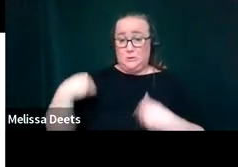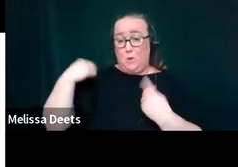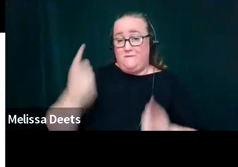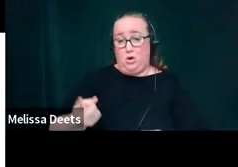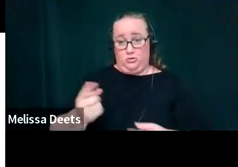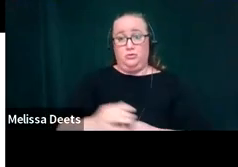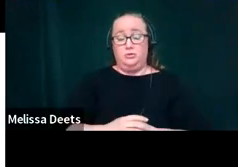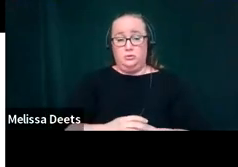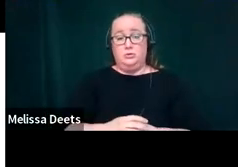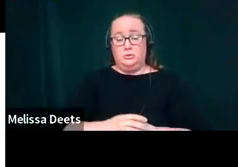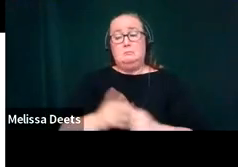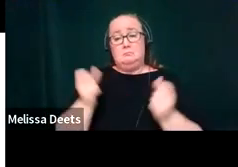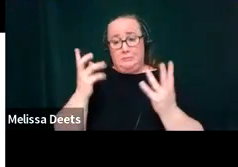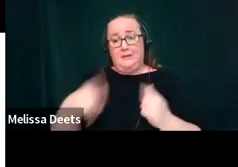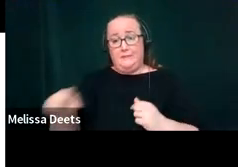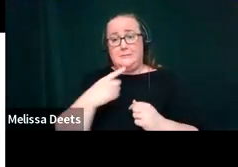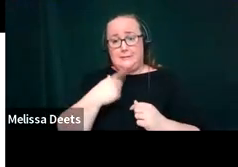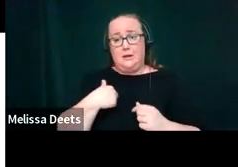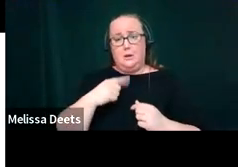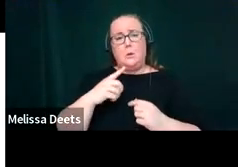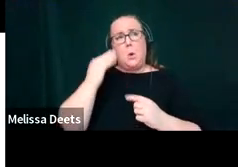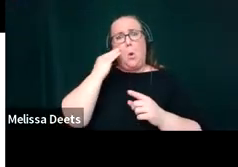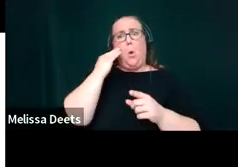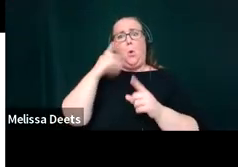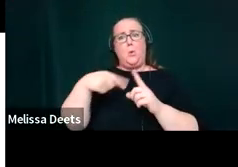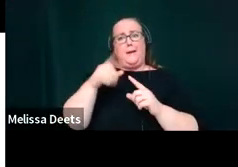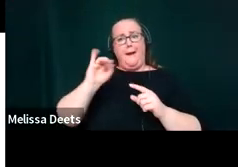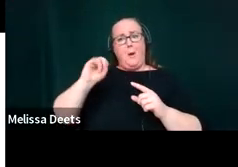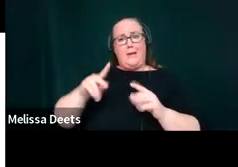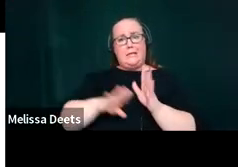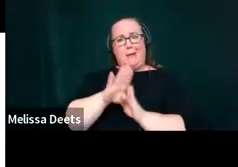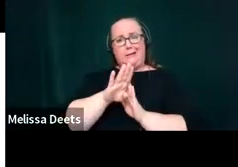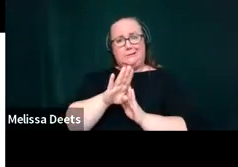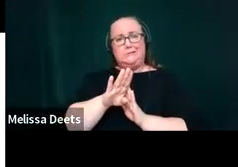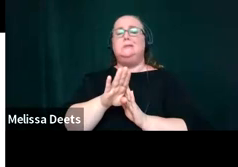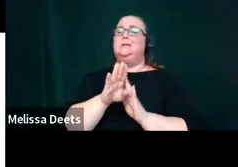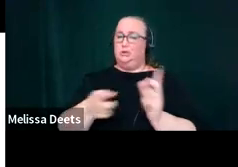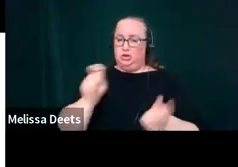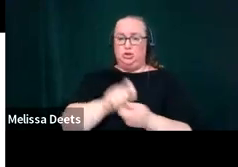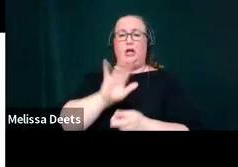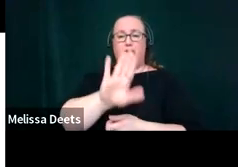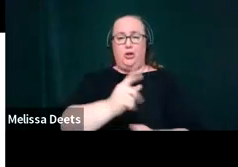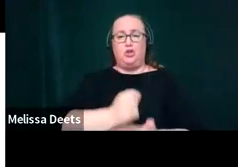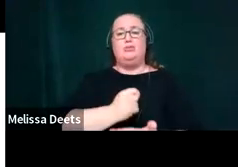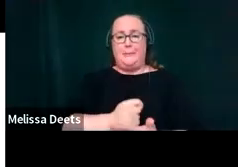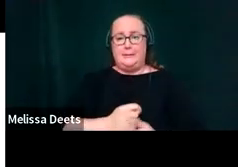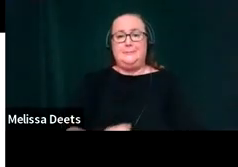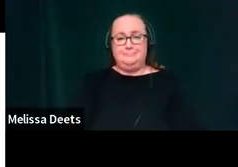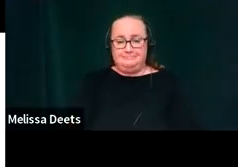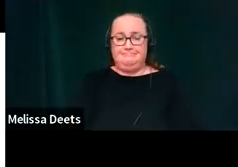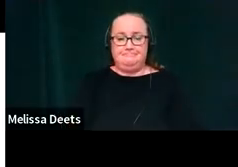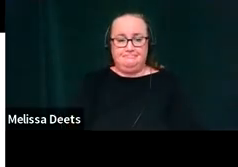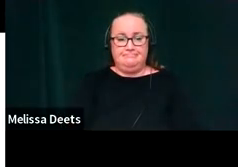that knowing when their IOP spikes has changed the course of the treatment.